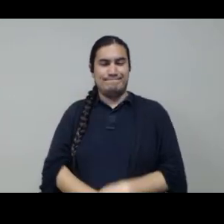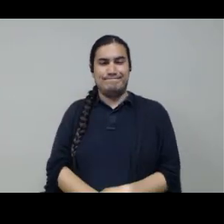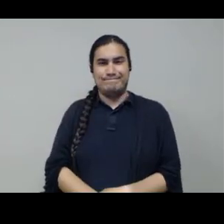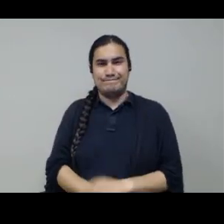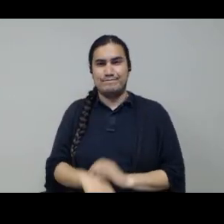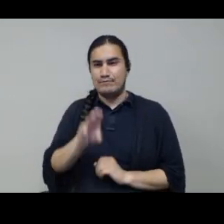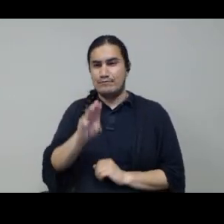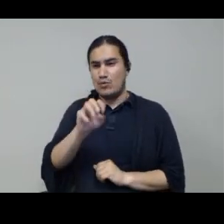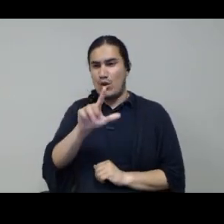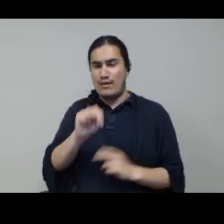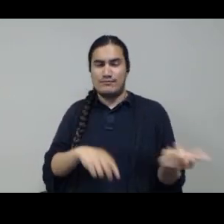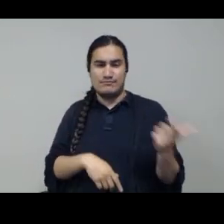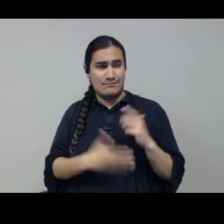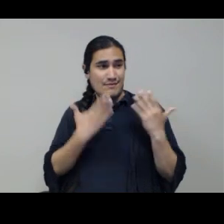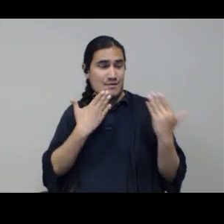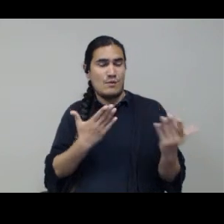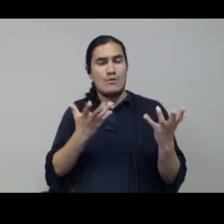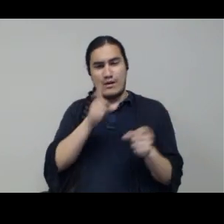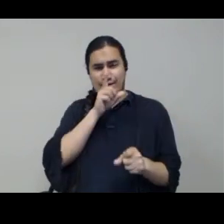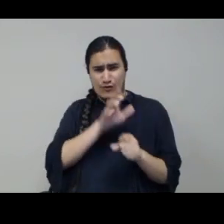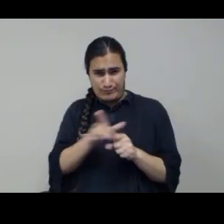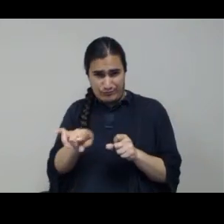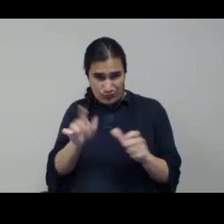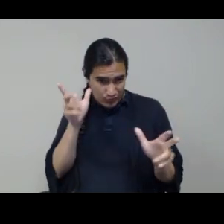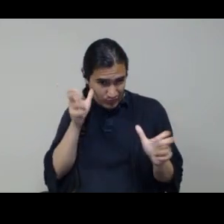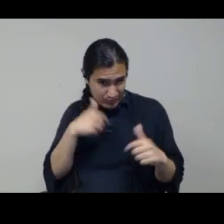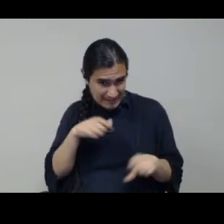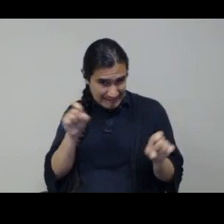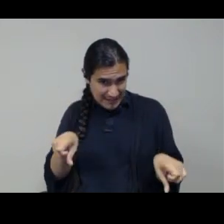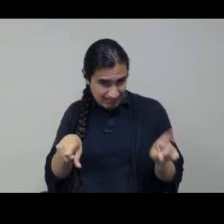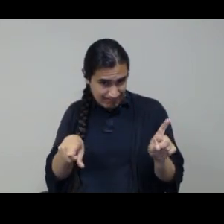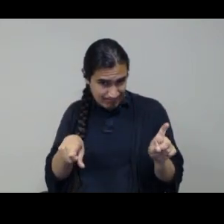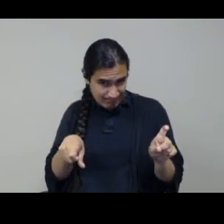Great, thank you. I just want to confirm if you can hear me.